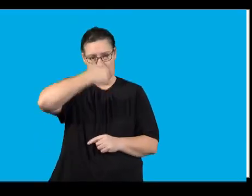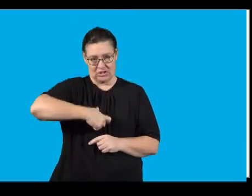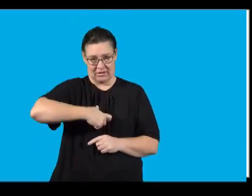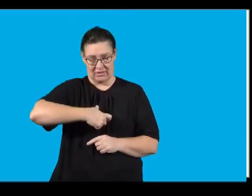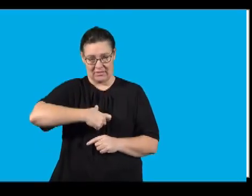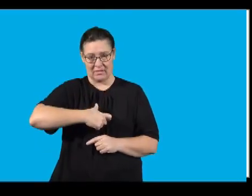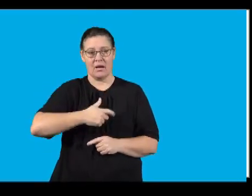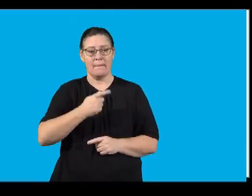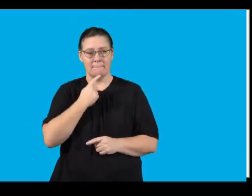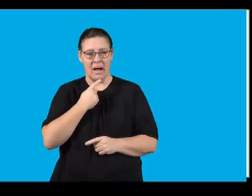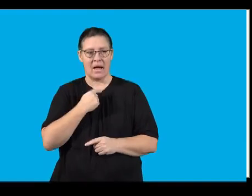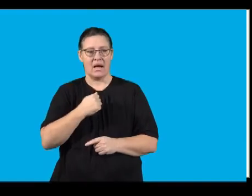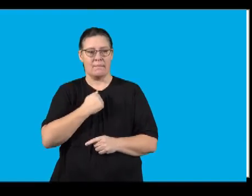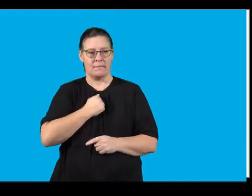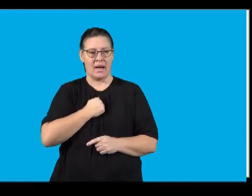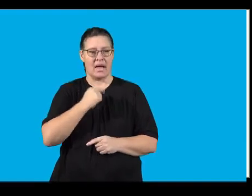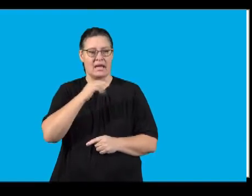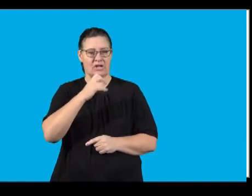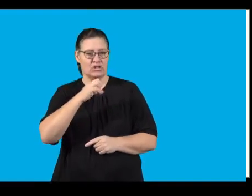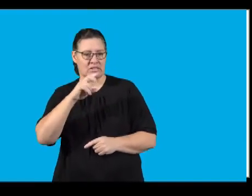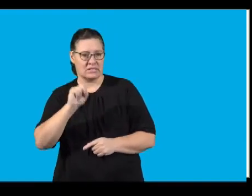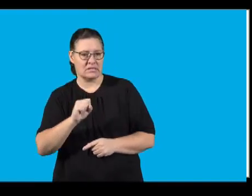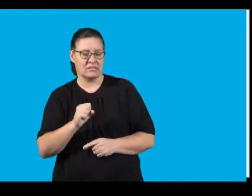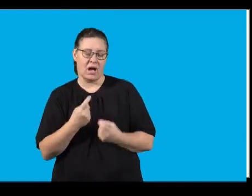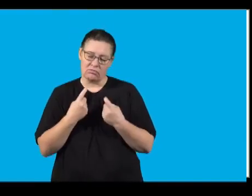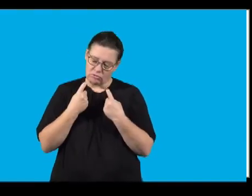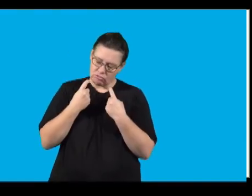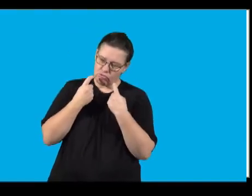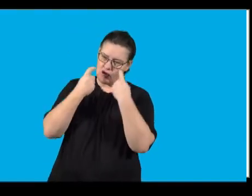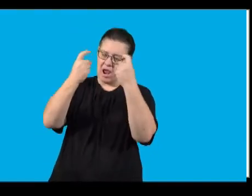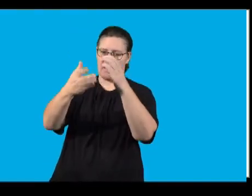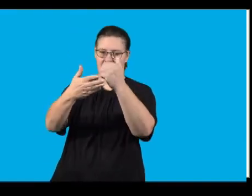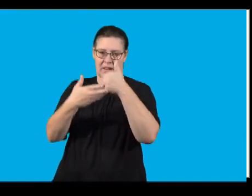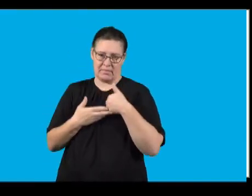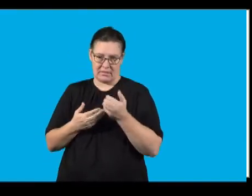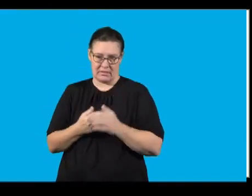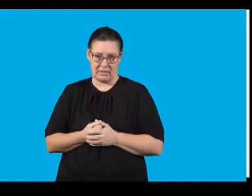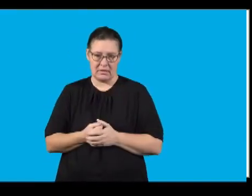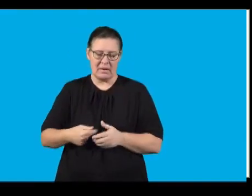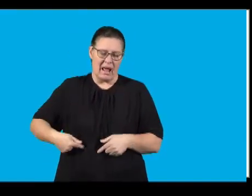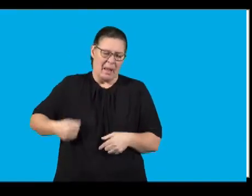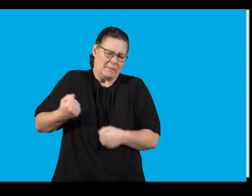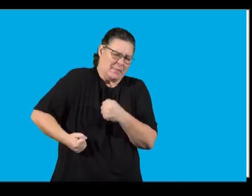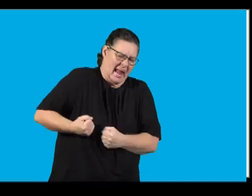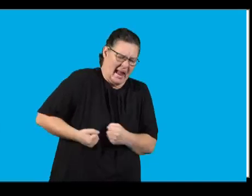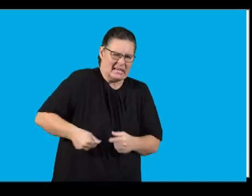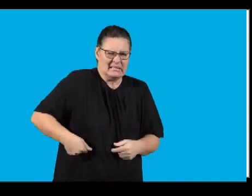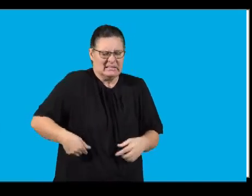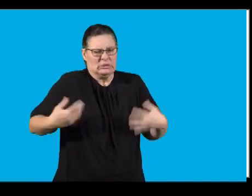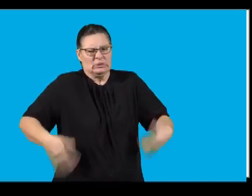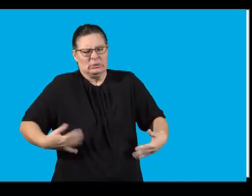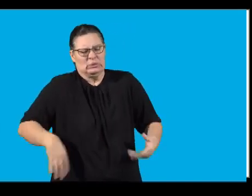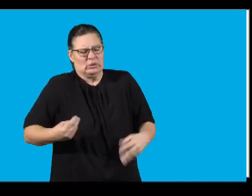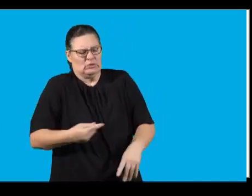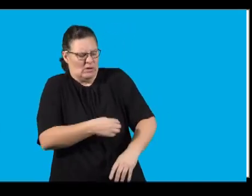This is a personification. My gashes cry for help. Now remember, if you have a hurt or you have a pain or a